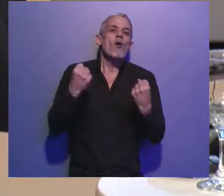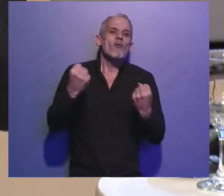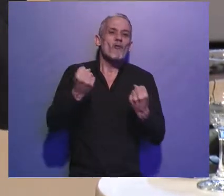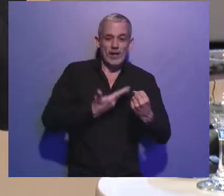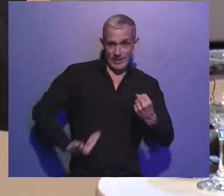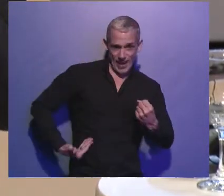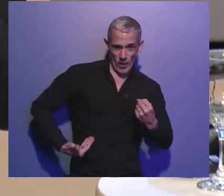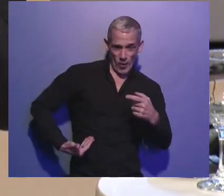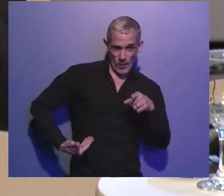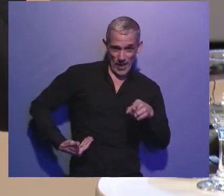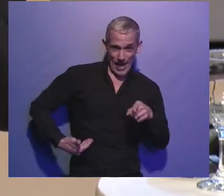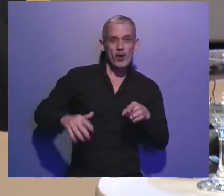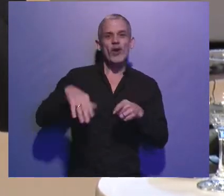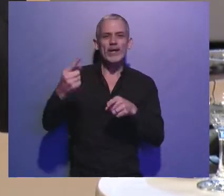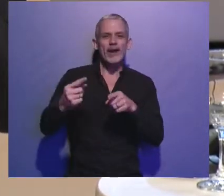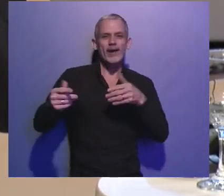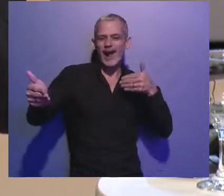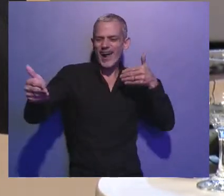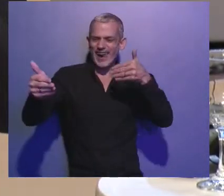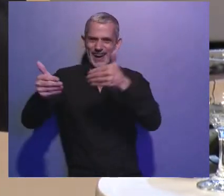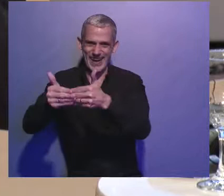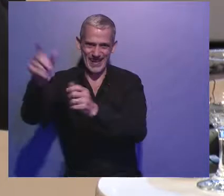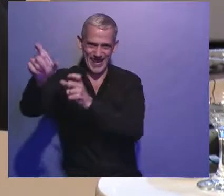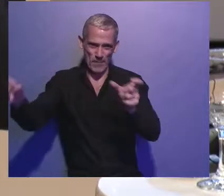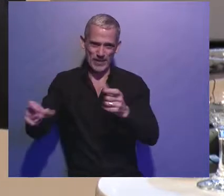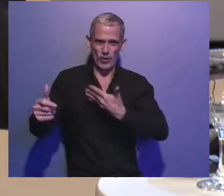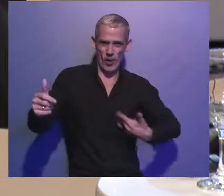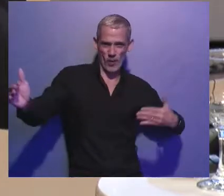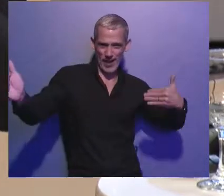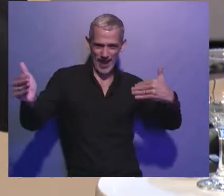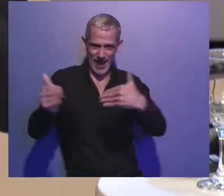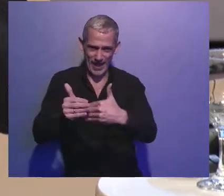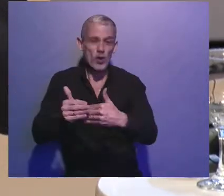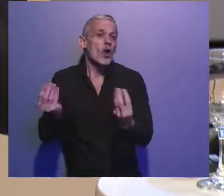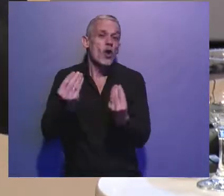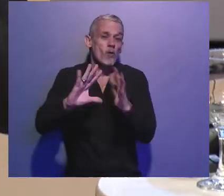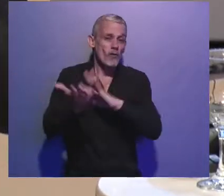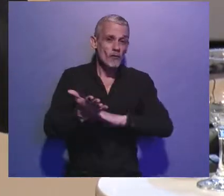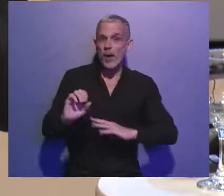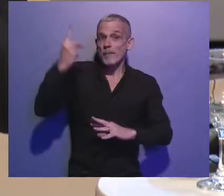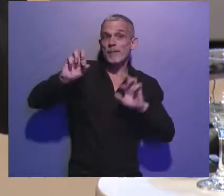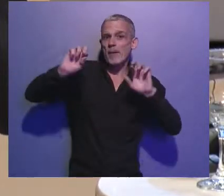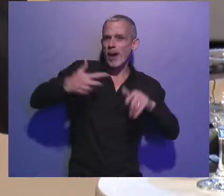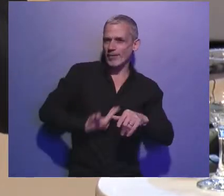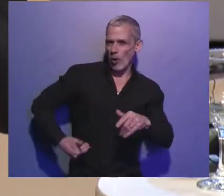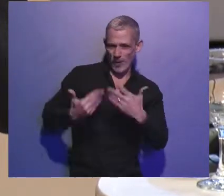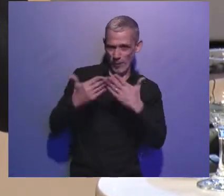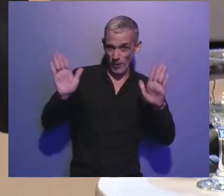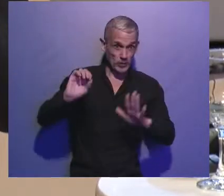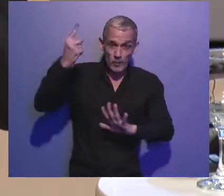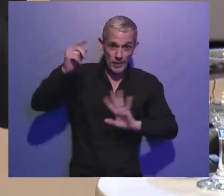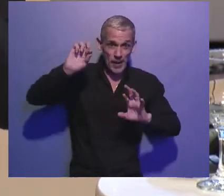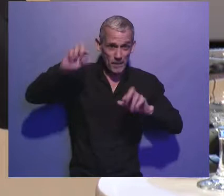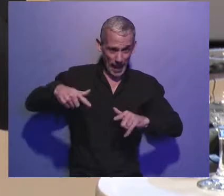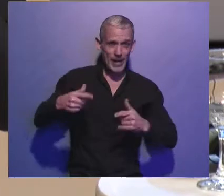distances, advancing the implementation of our first open government plan. The action plan